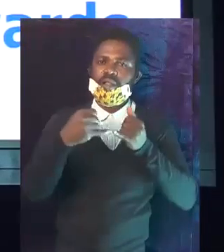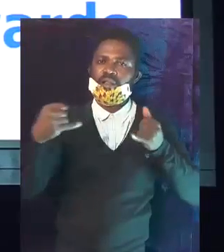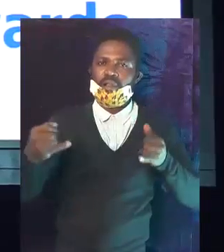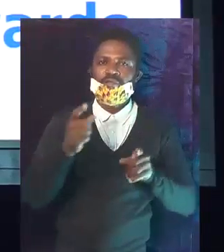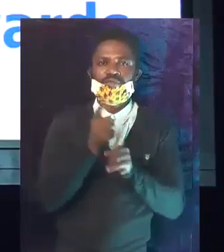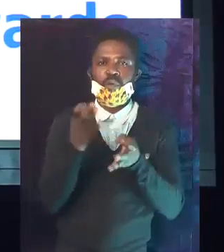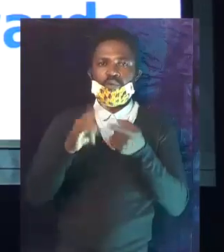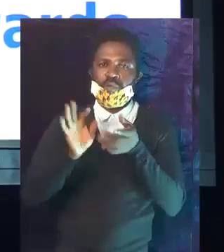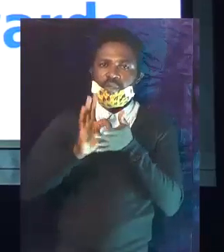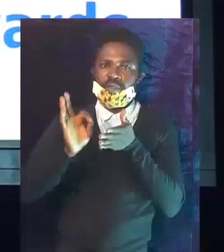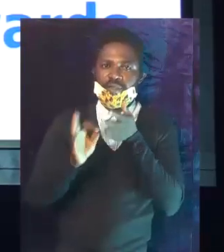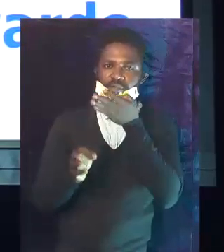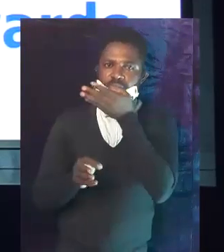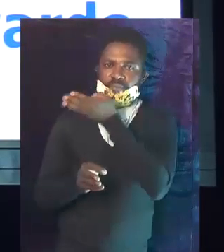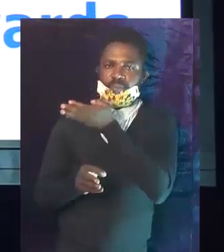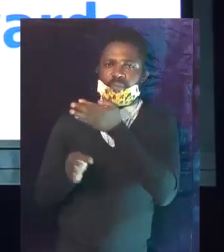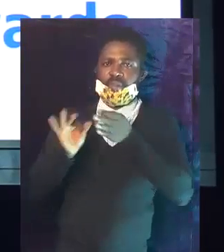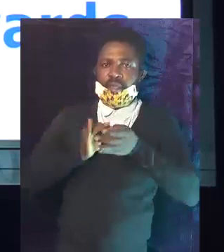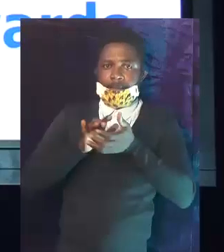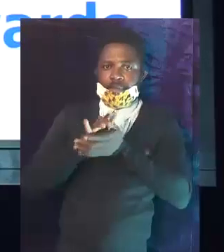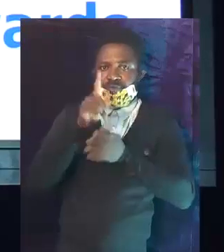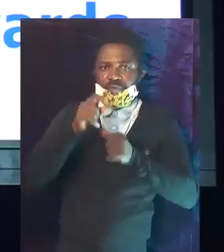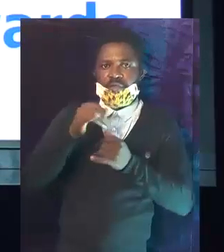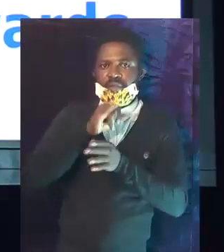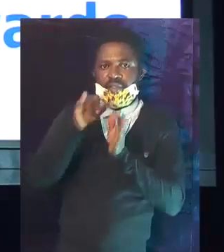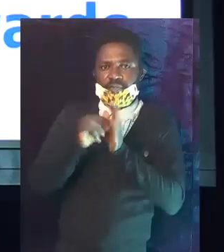I'll just count them for you. Of course, I believe you can identify them.